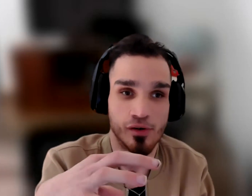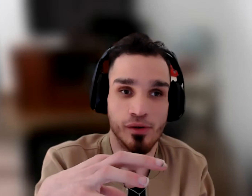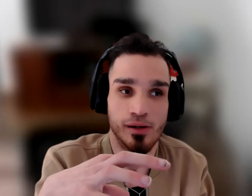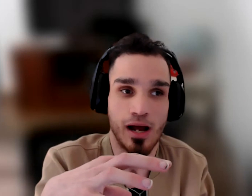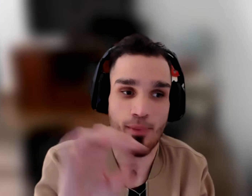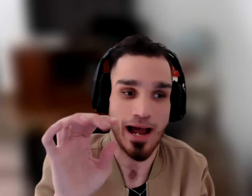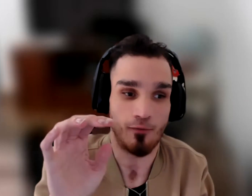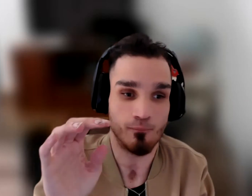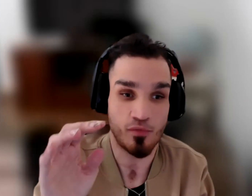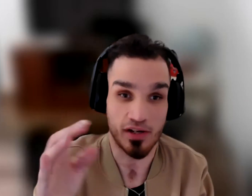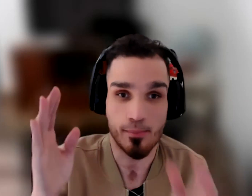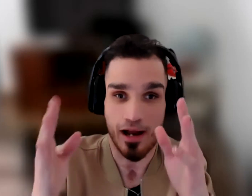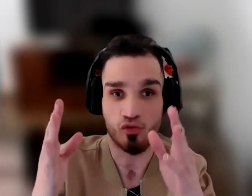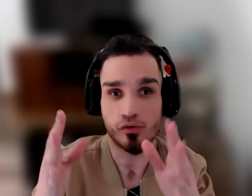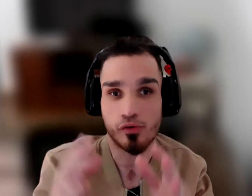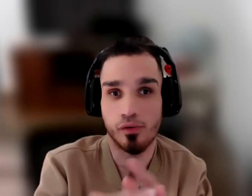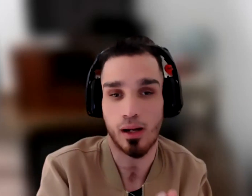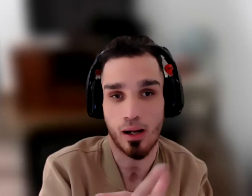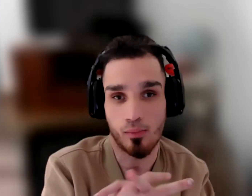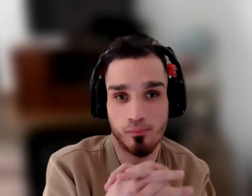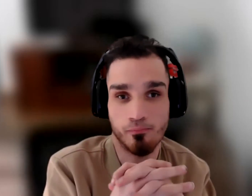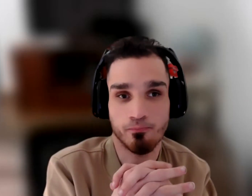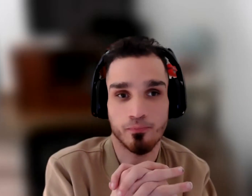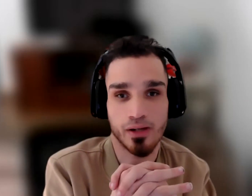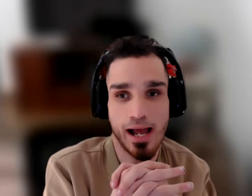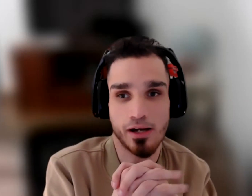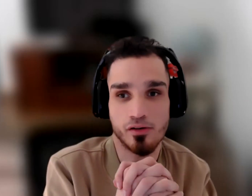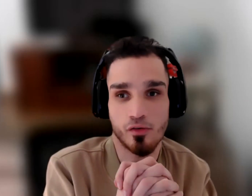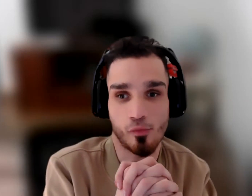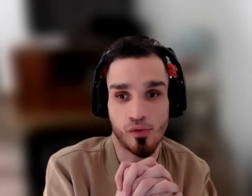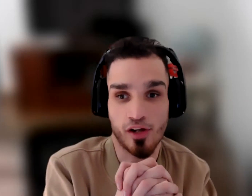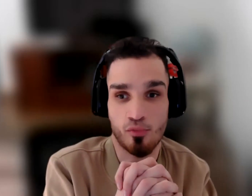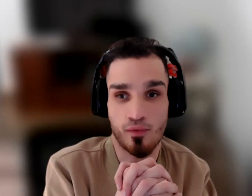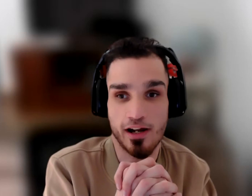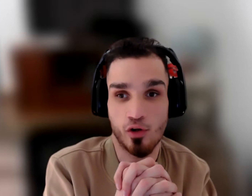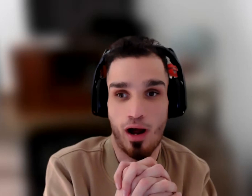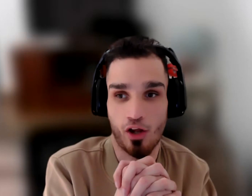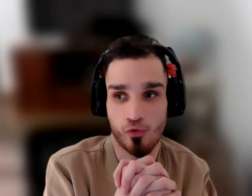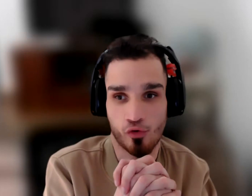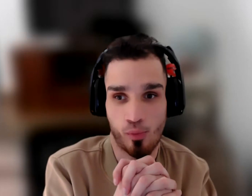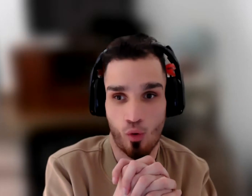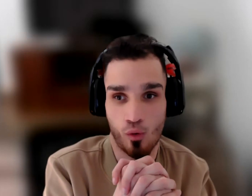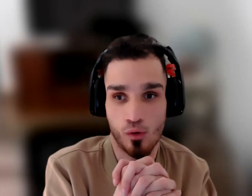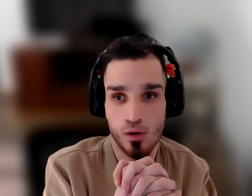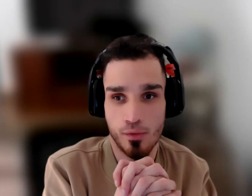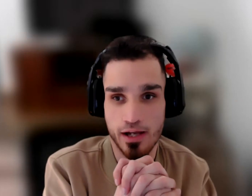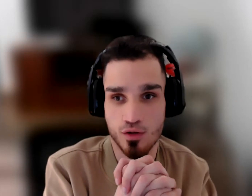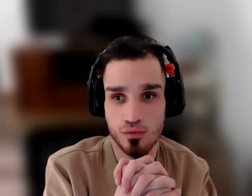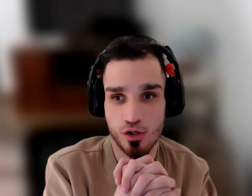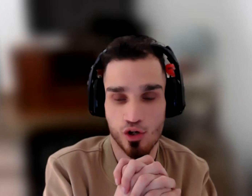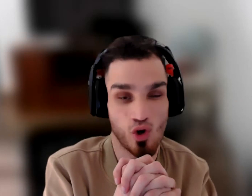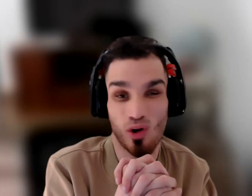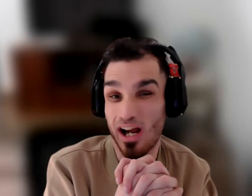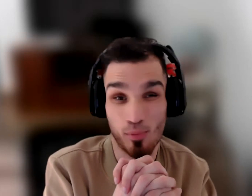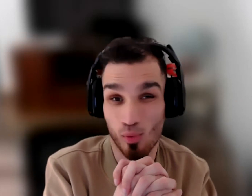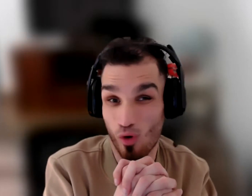it's about setting boundaries, and the perception that if you ask for support that